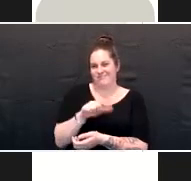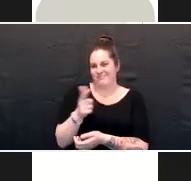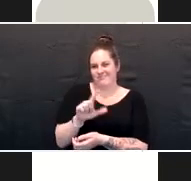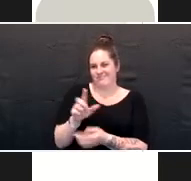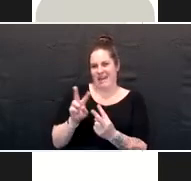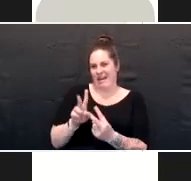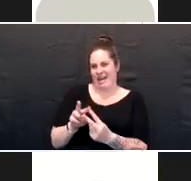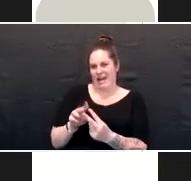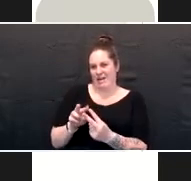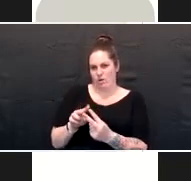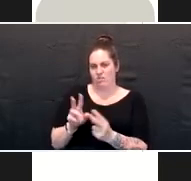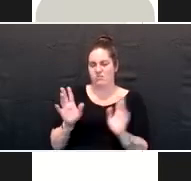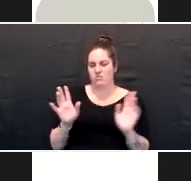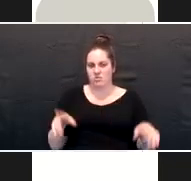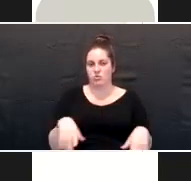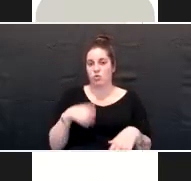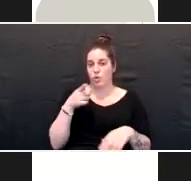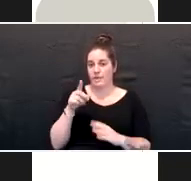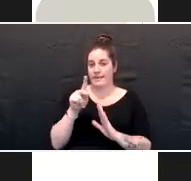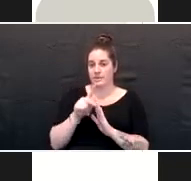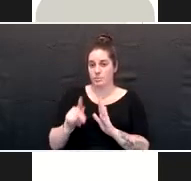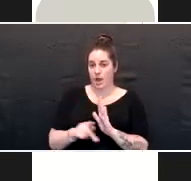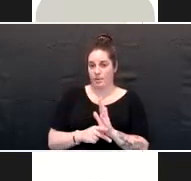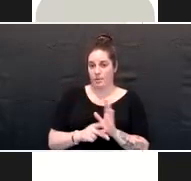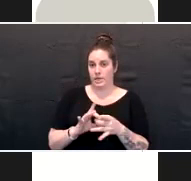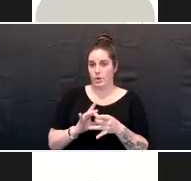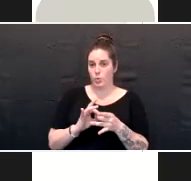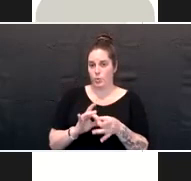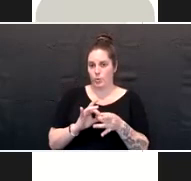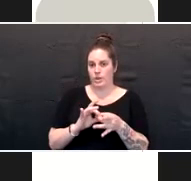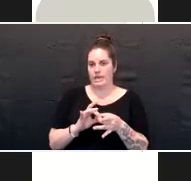is a property which relates,